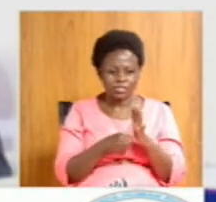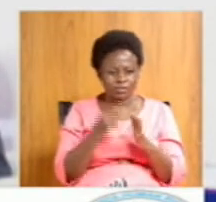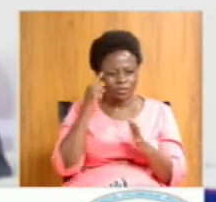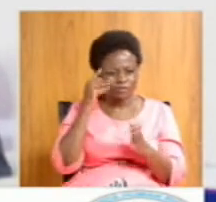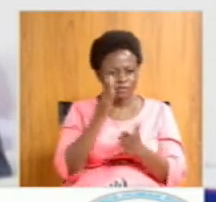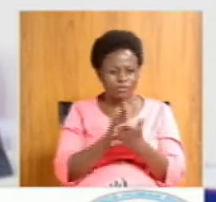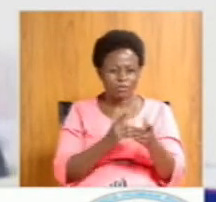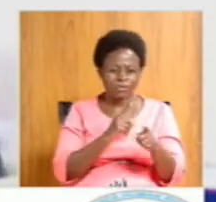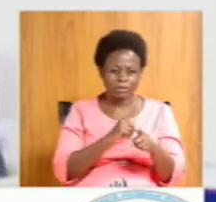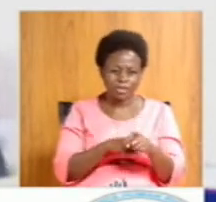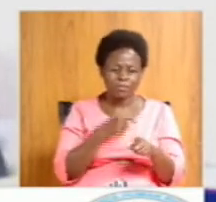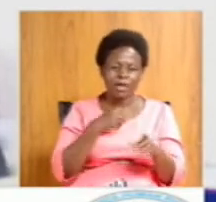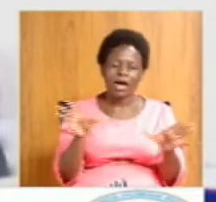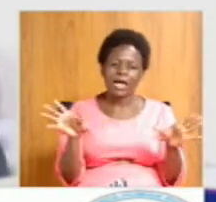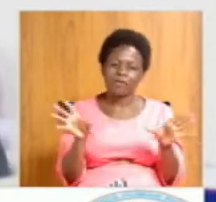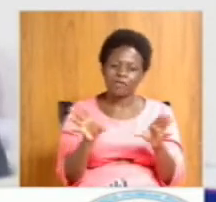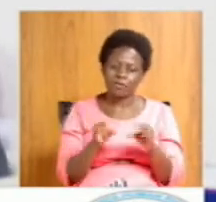I have come to one conclusion